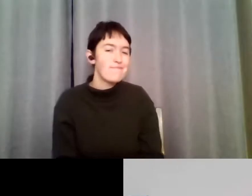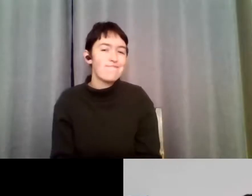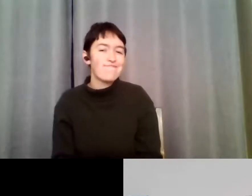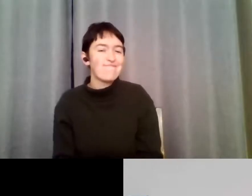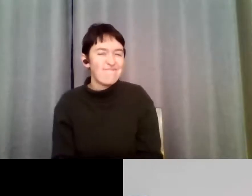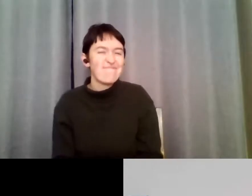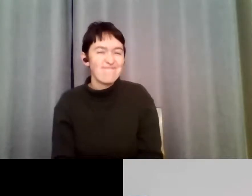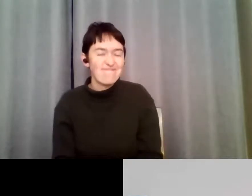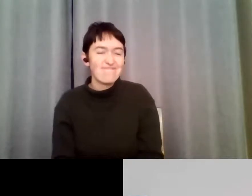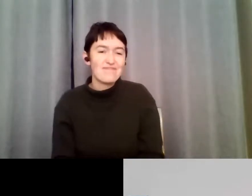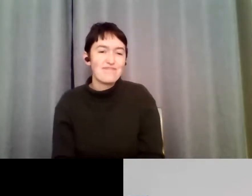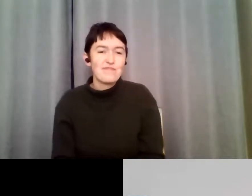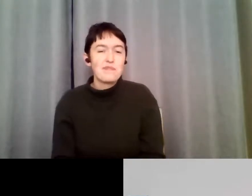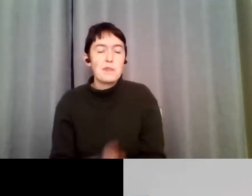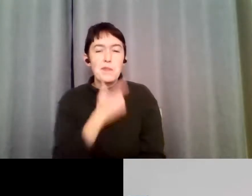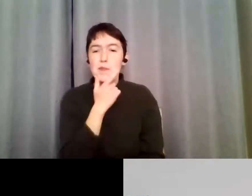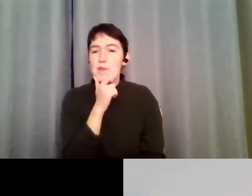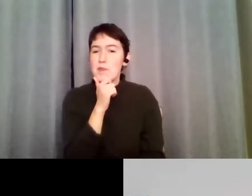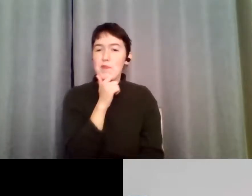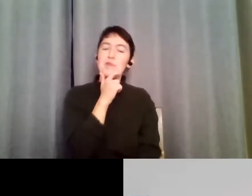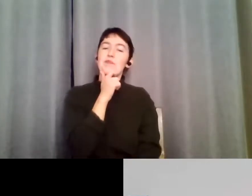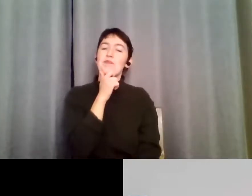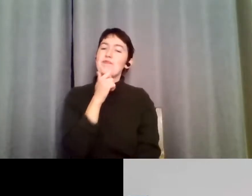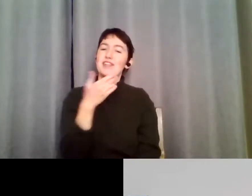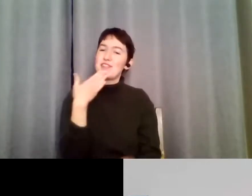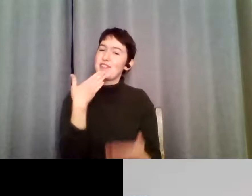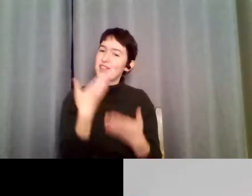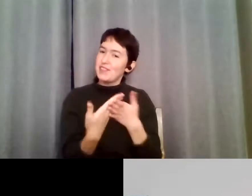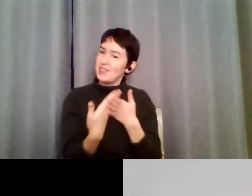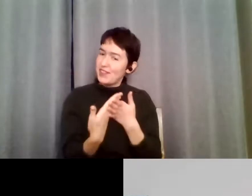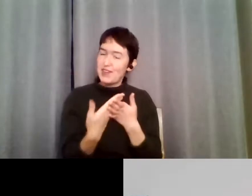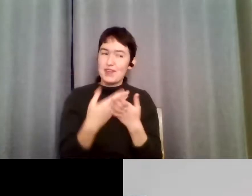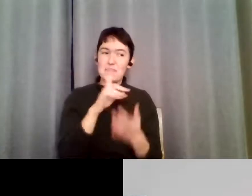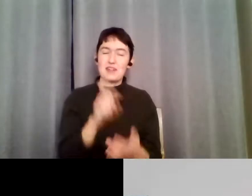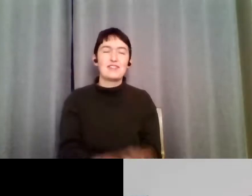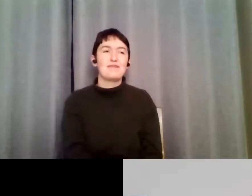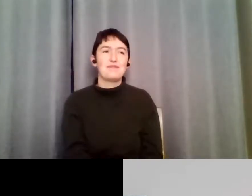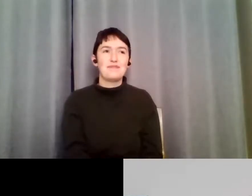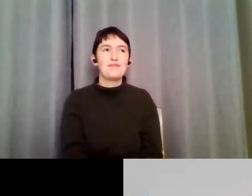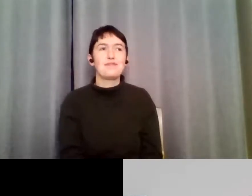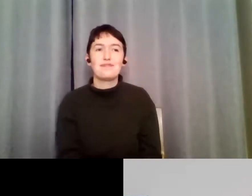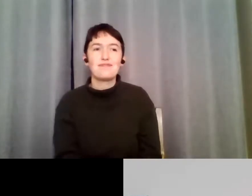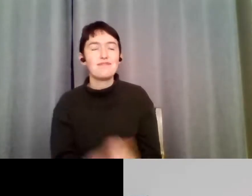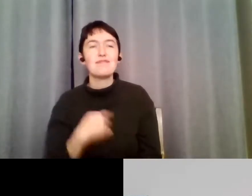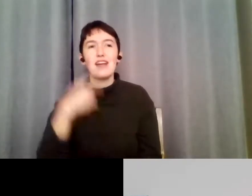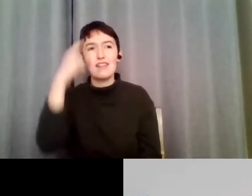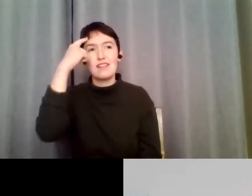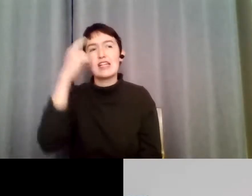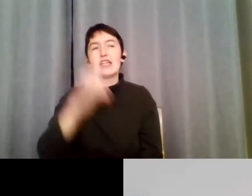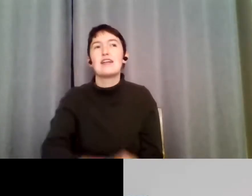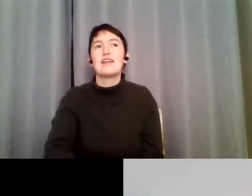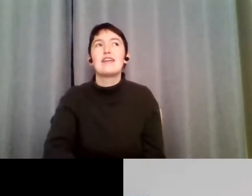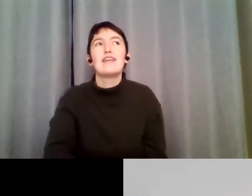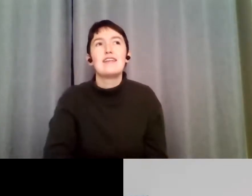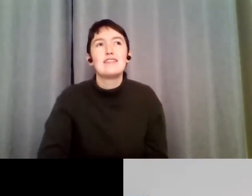Ooh, that's a good question. I think what I would say is